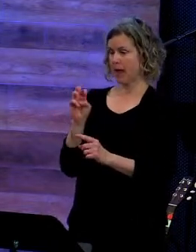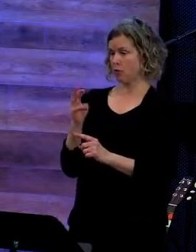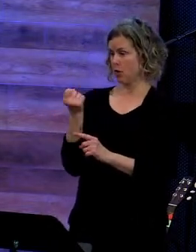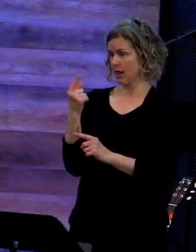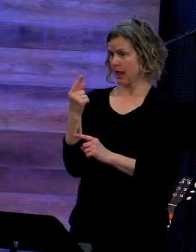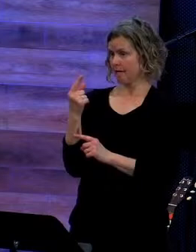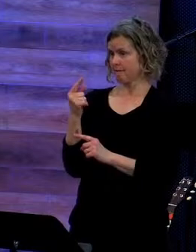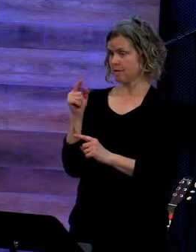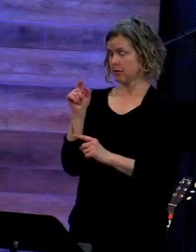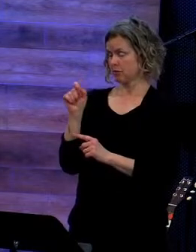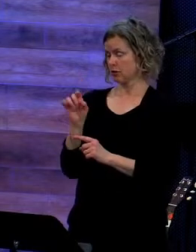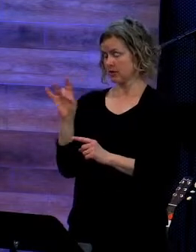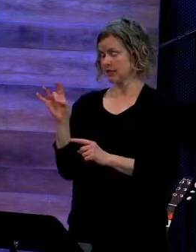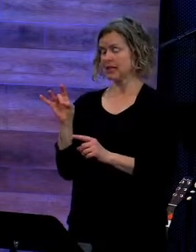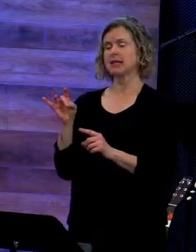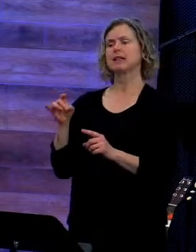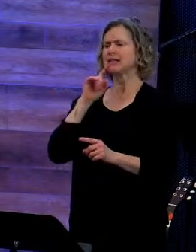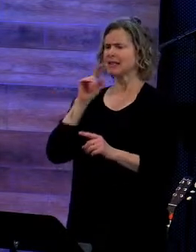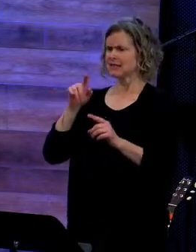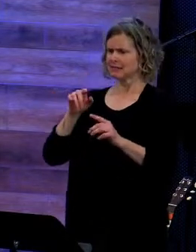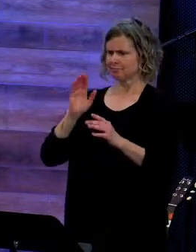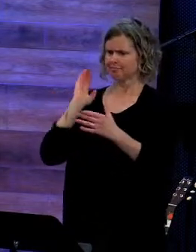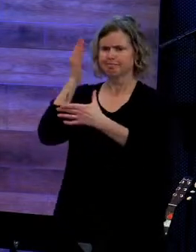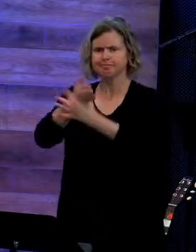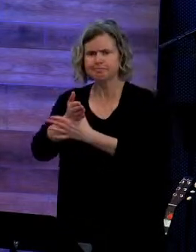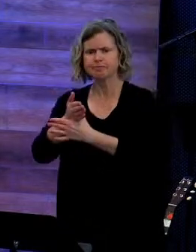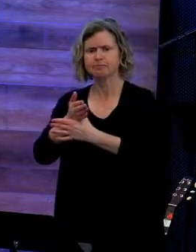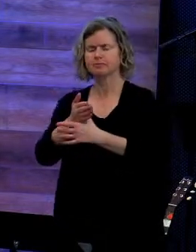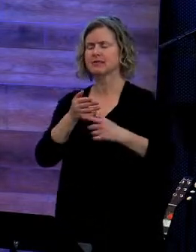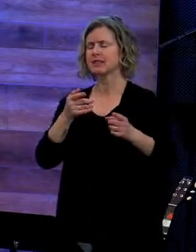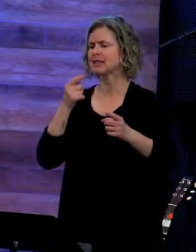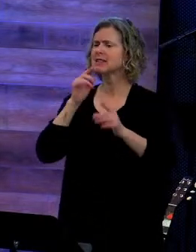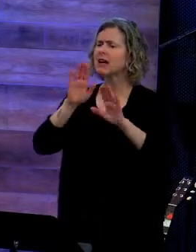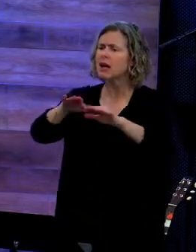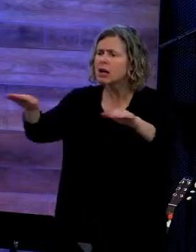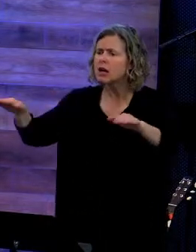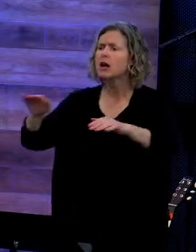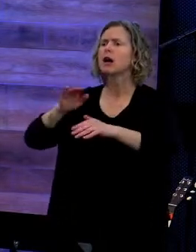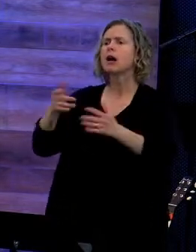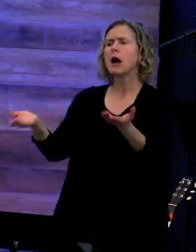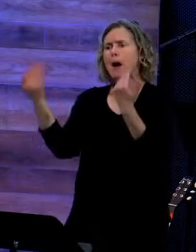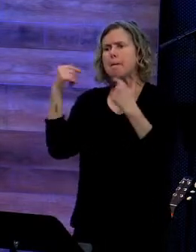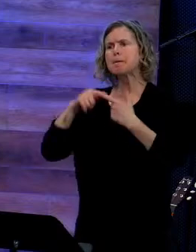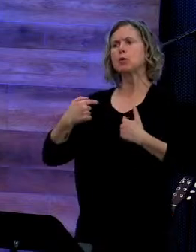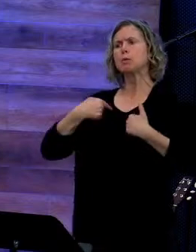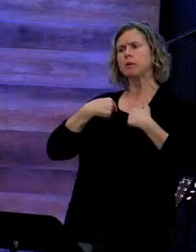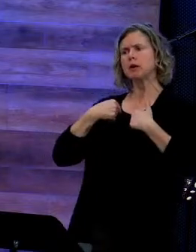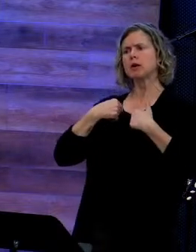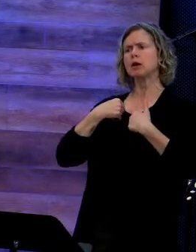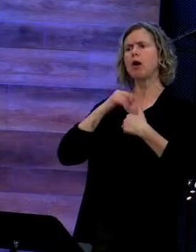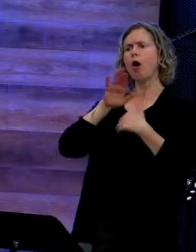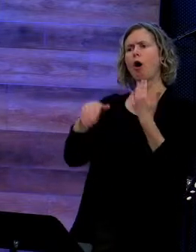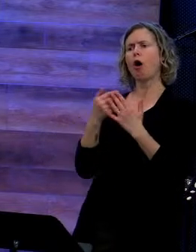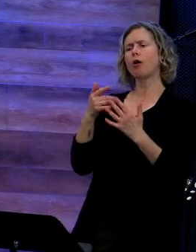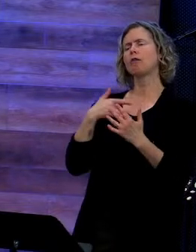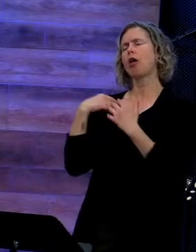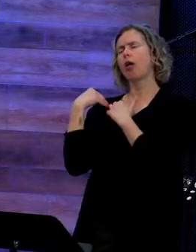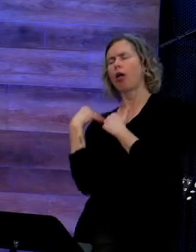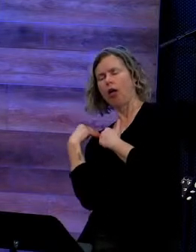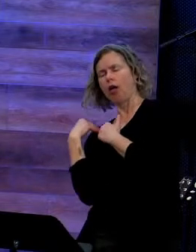28. "Come to me, all who labor and are heavy laden, and I will give you